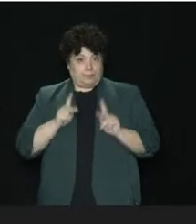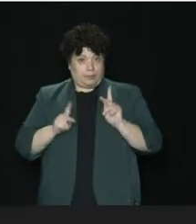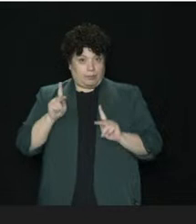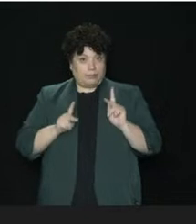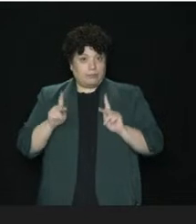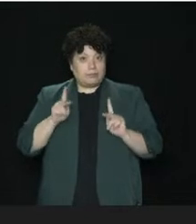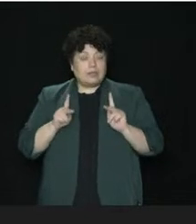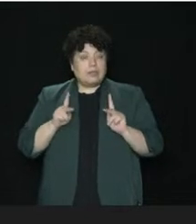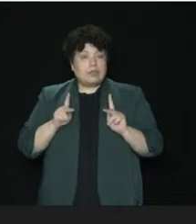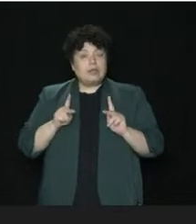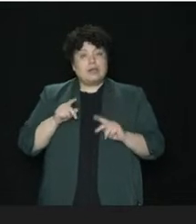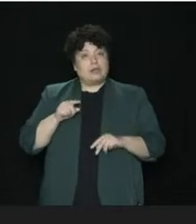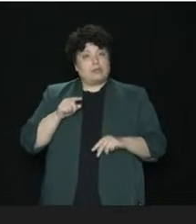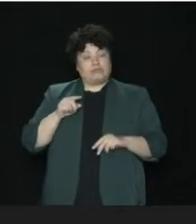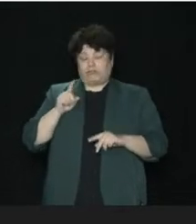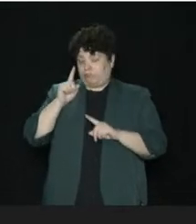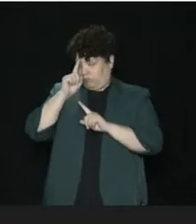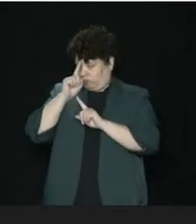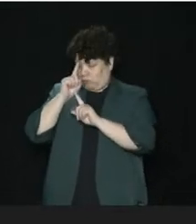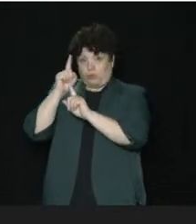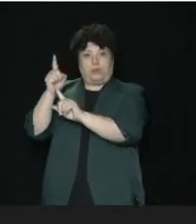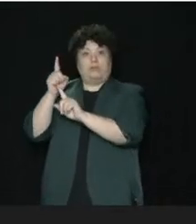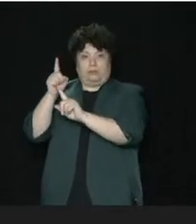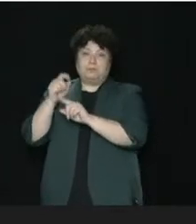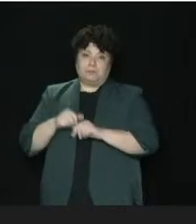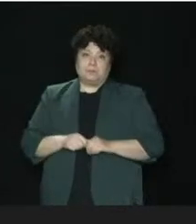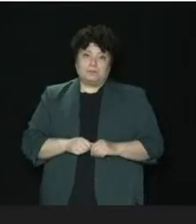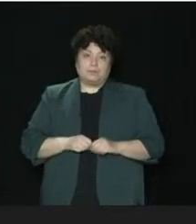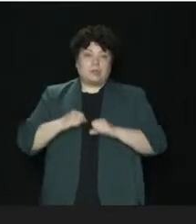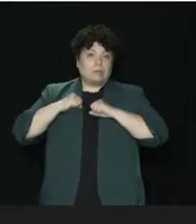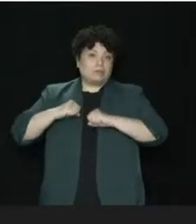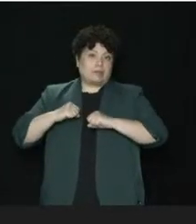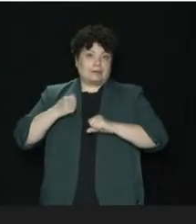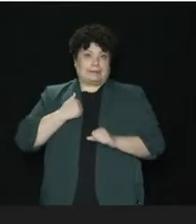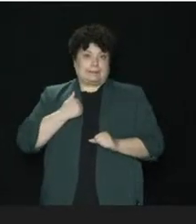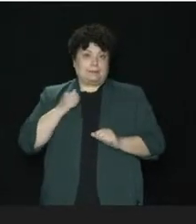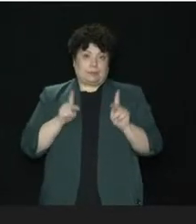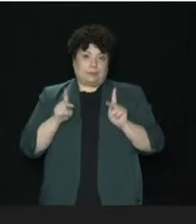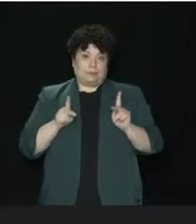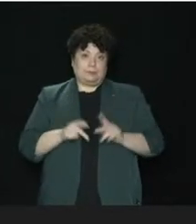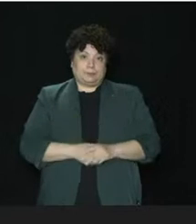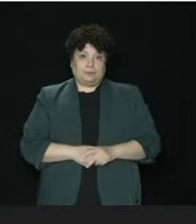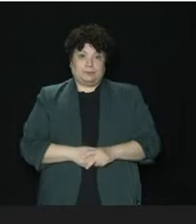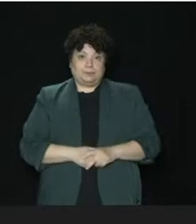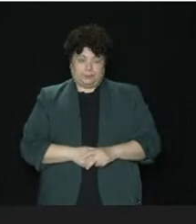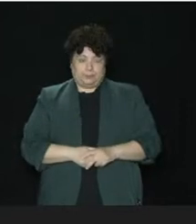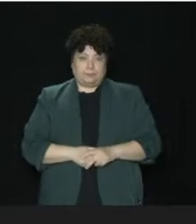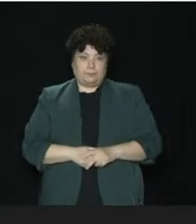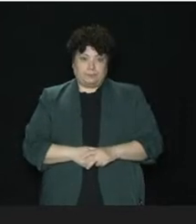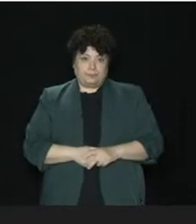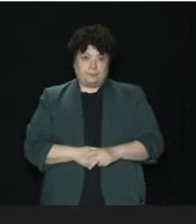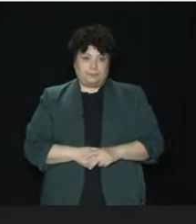to make that our absolute priority, the protection of people in our country. Thank you.